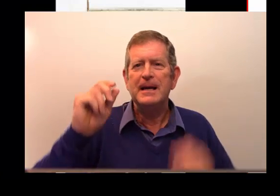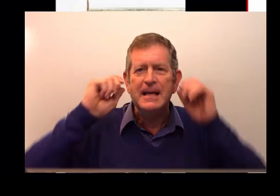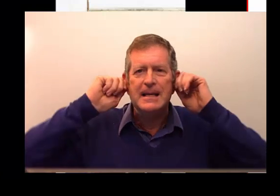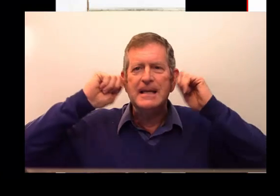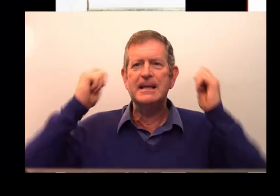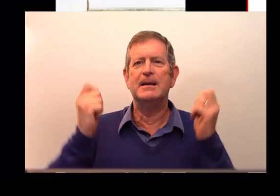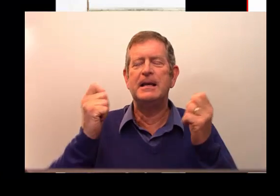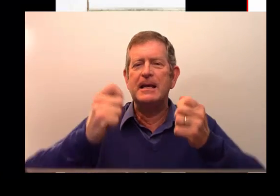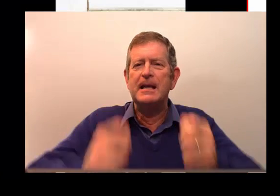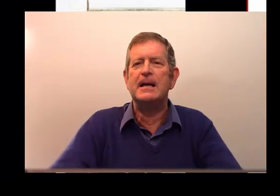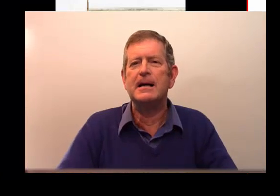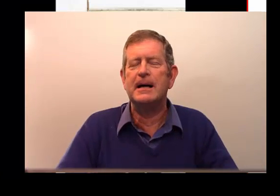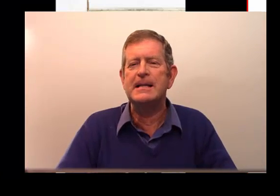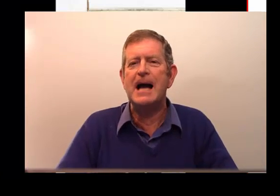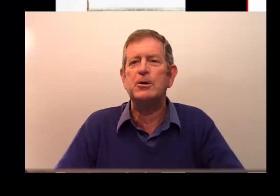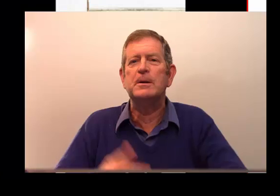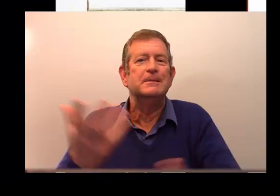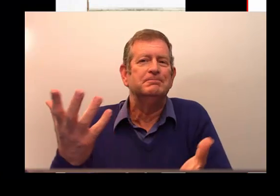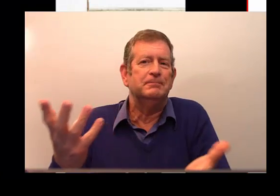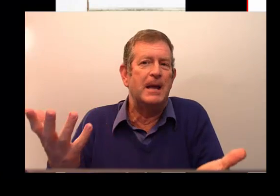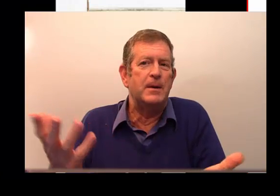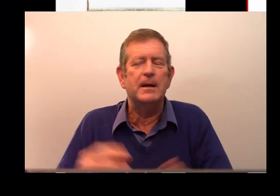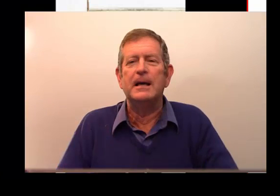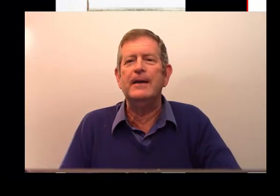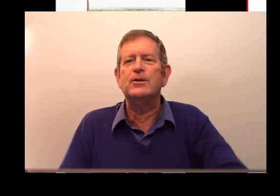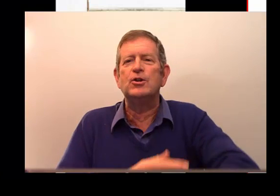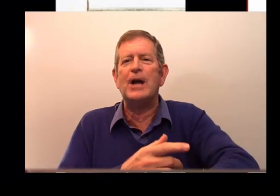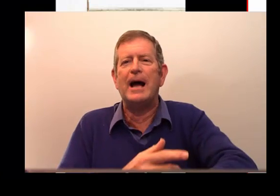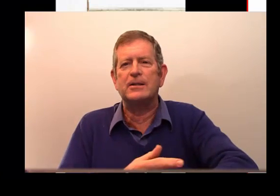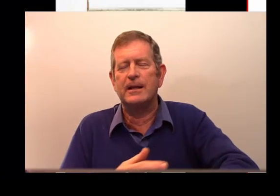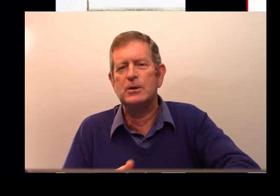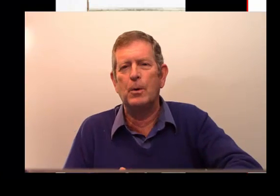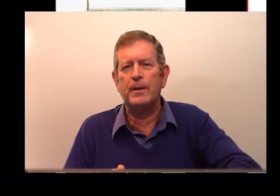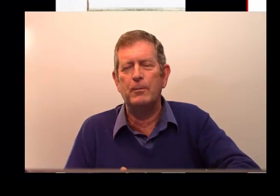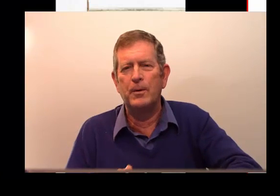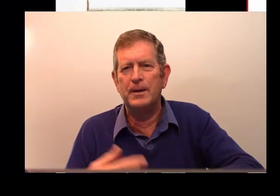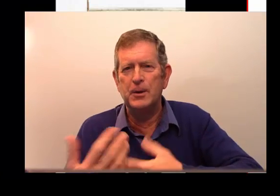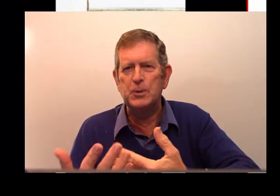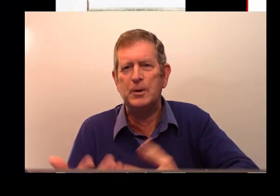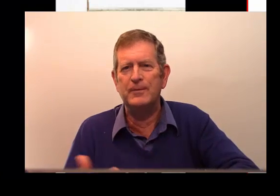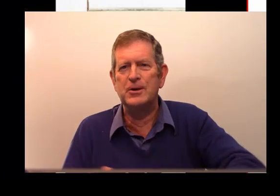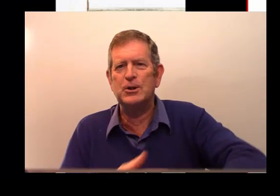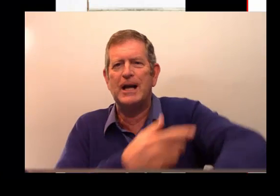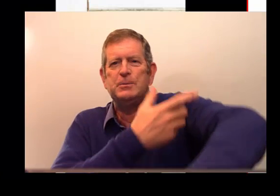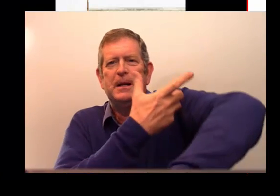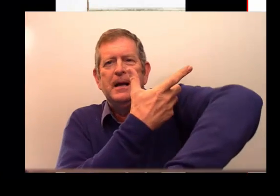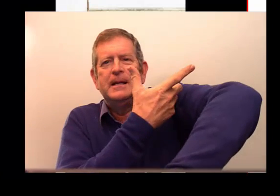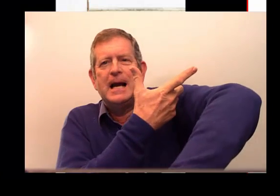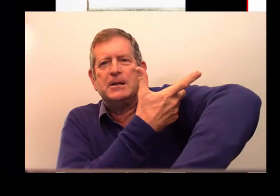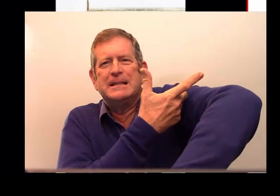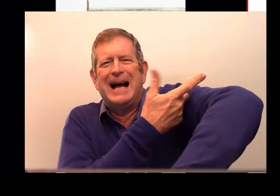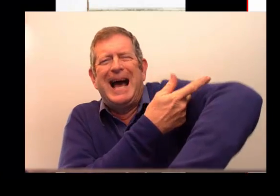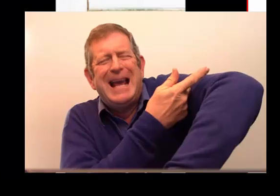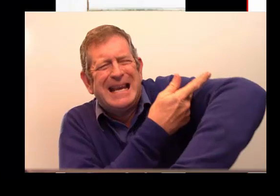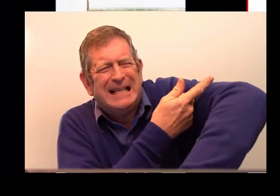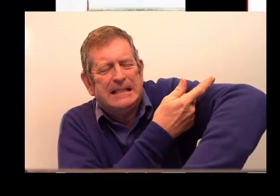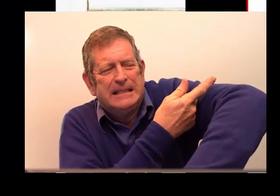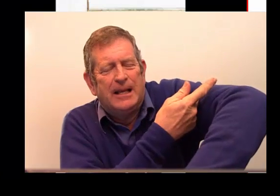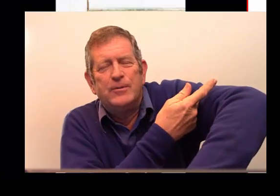Okay? A doctor maybe gives shots. I think it's more the nurse who gives the shots, but the